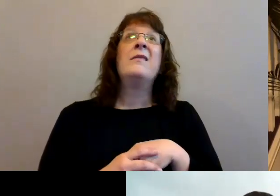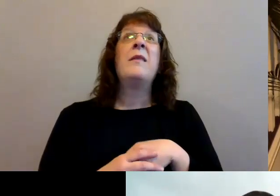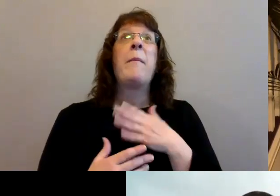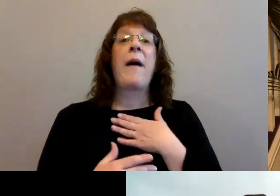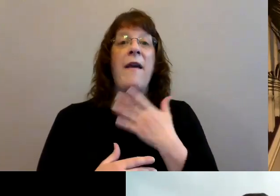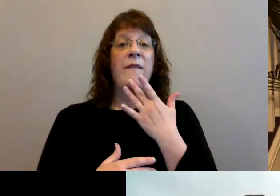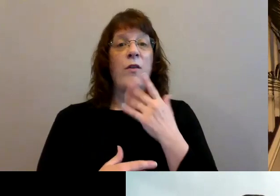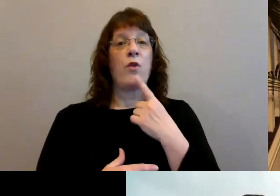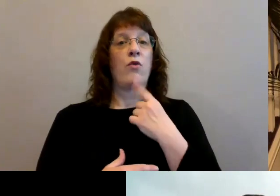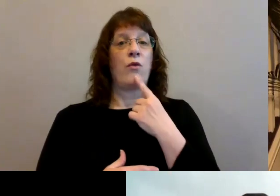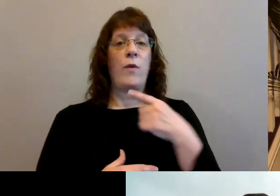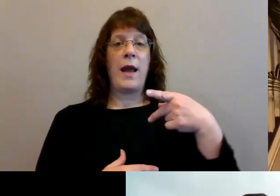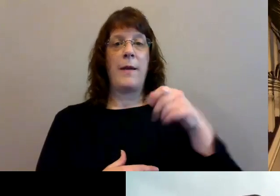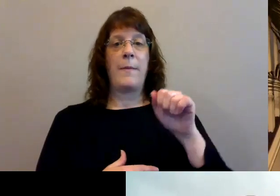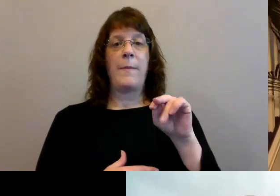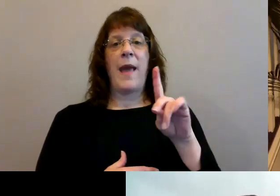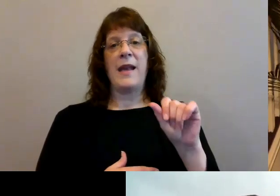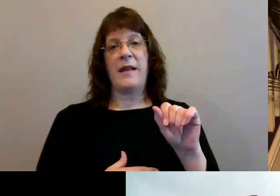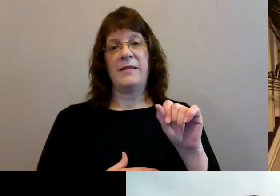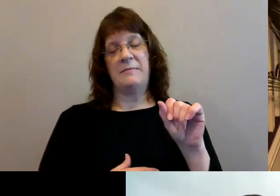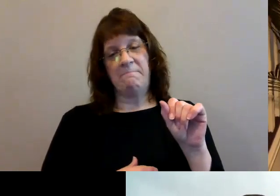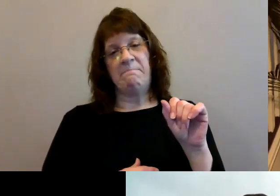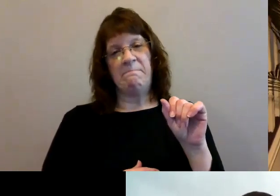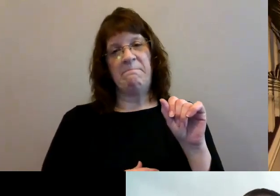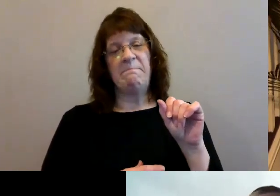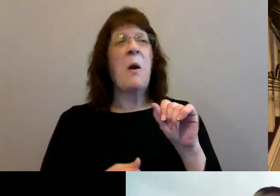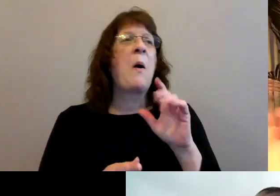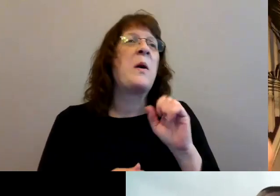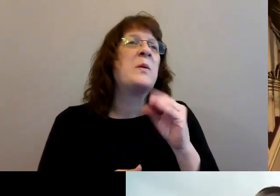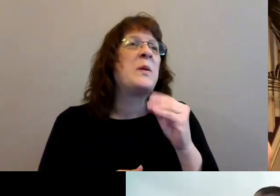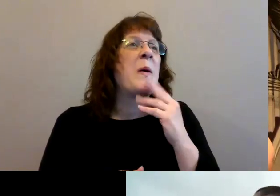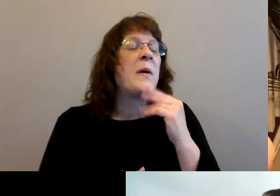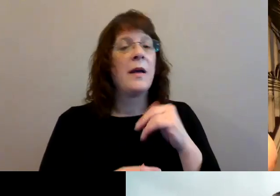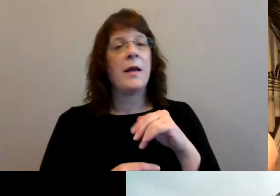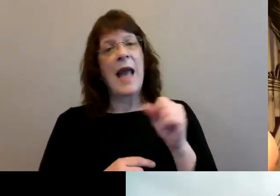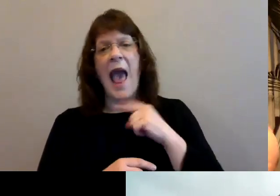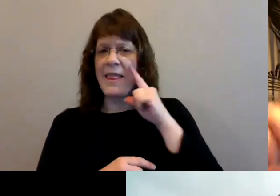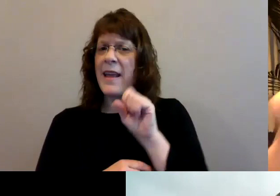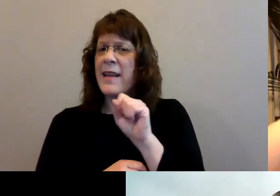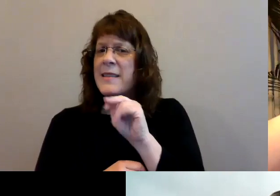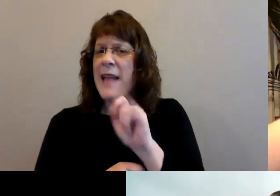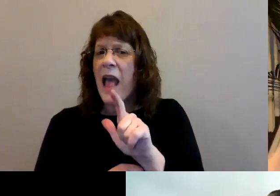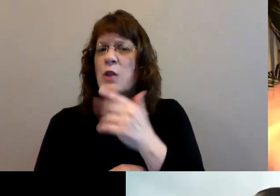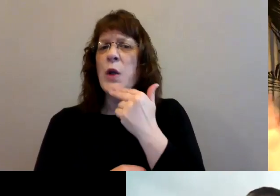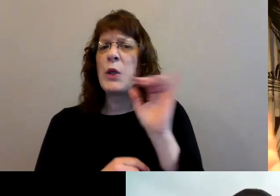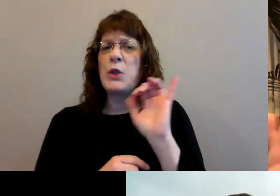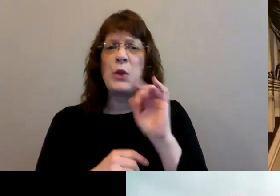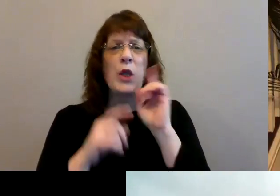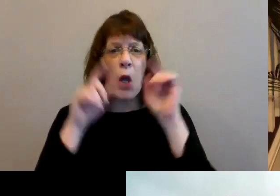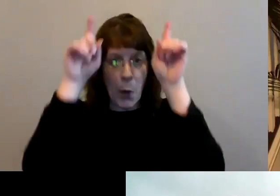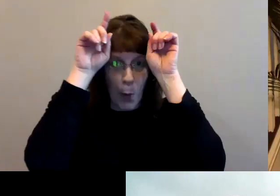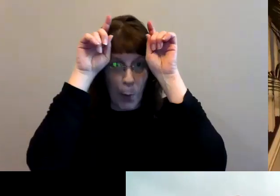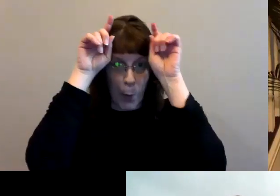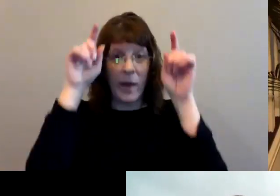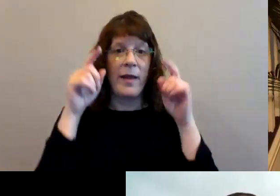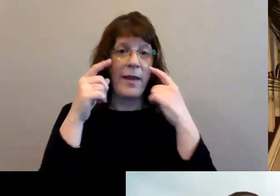panda. Oh, red pandas are so cute. I just like. Yeah, I think snails are cute too. They're silly little eyes. It's cute. I think